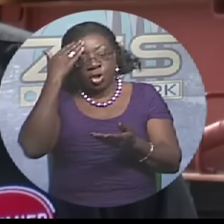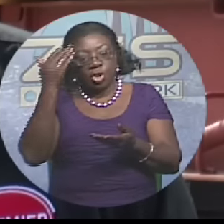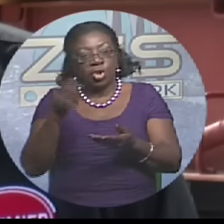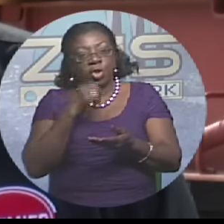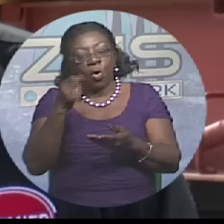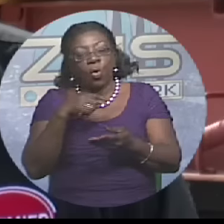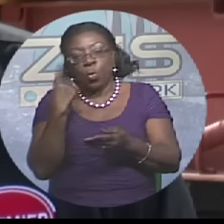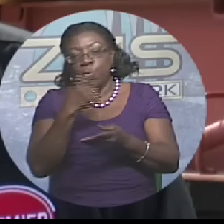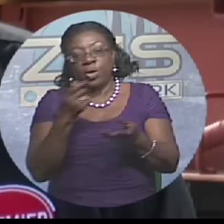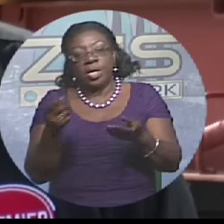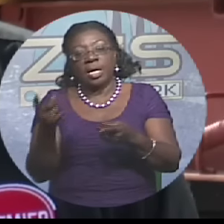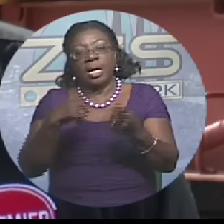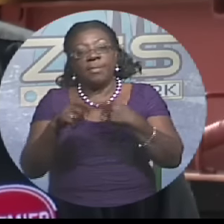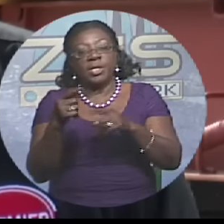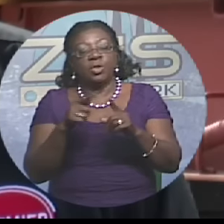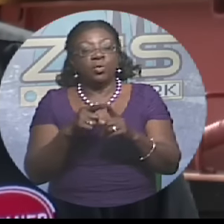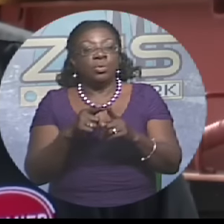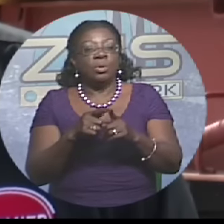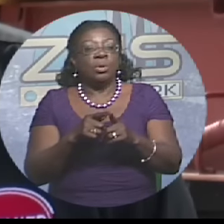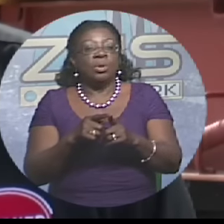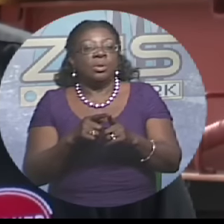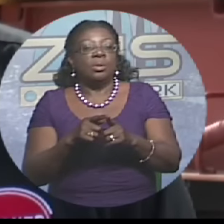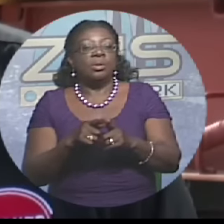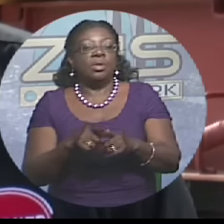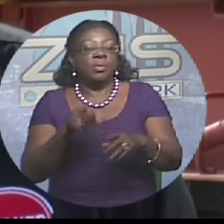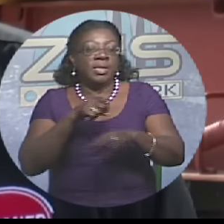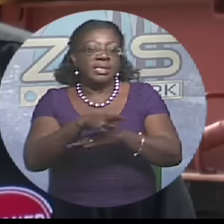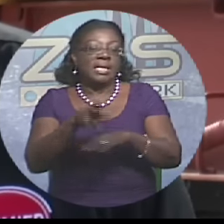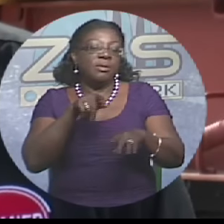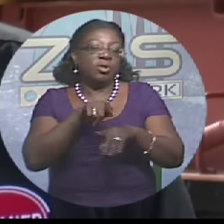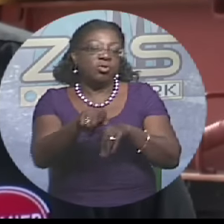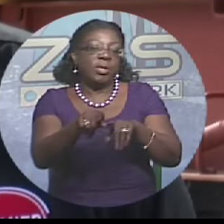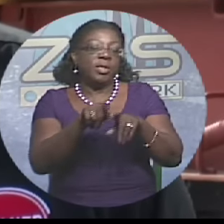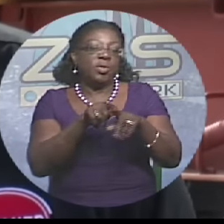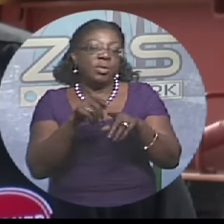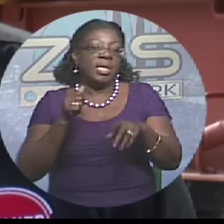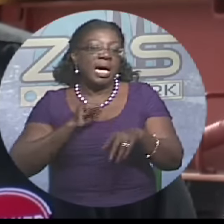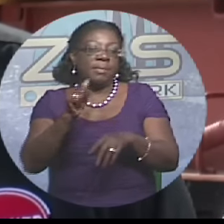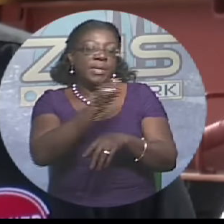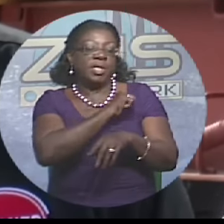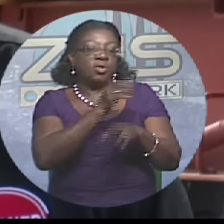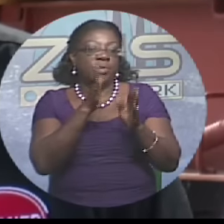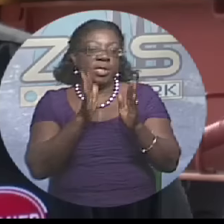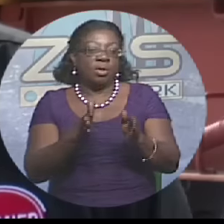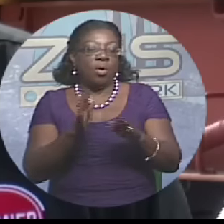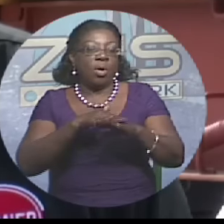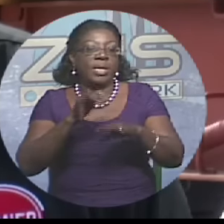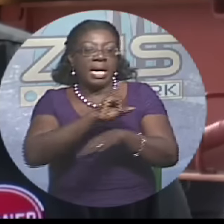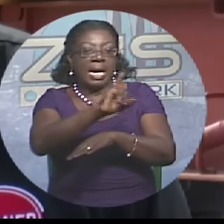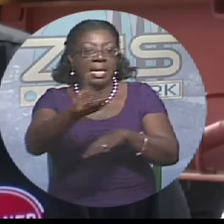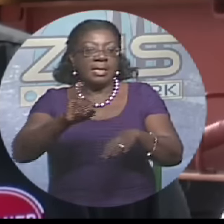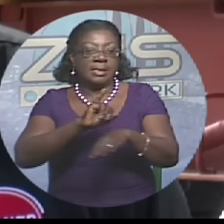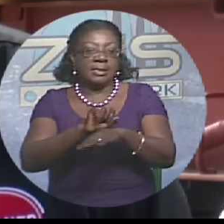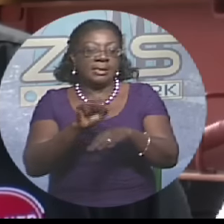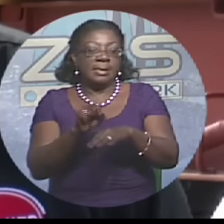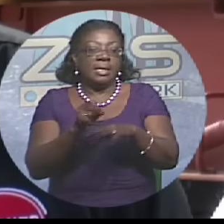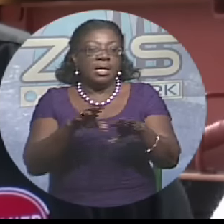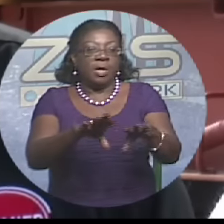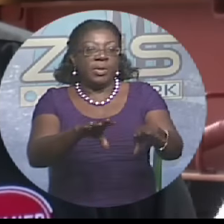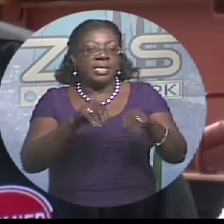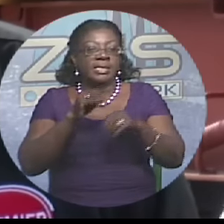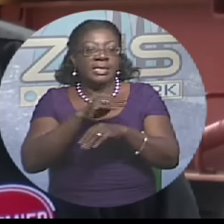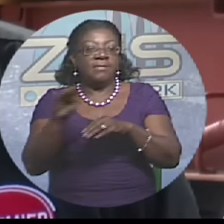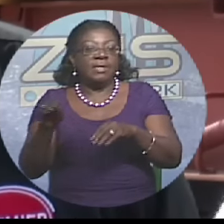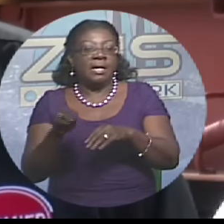if they go in the care of the administrator and our relief and distribution team, we can receive them